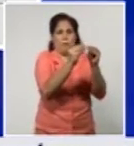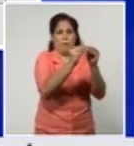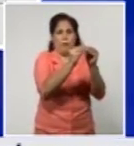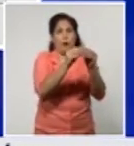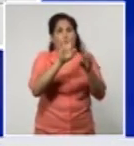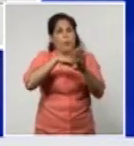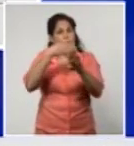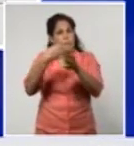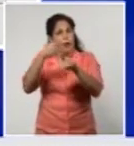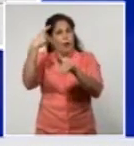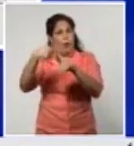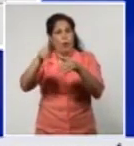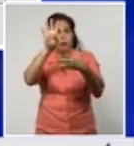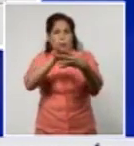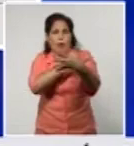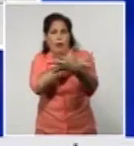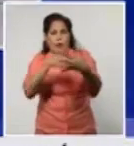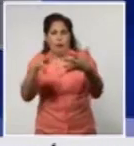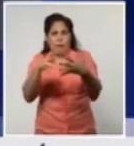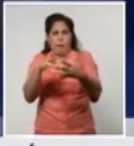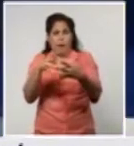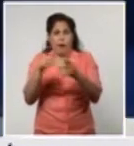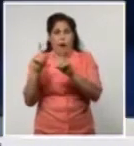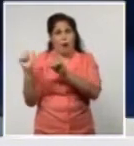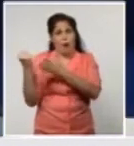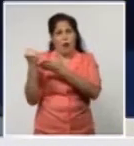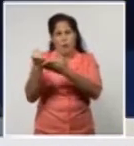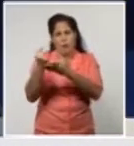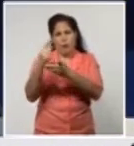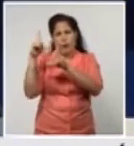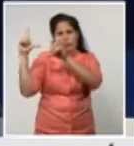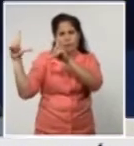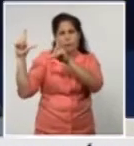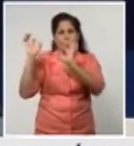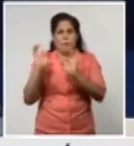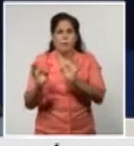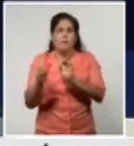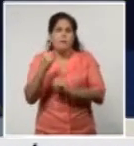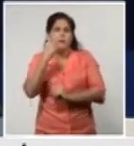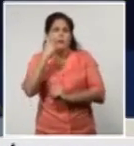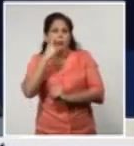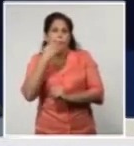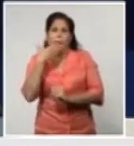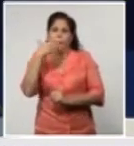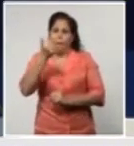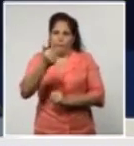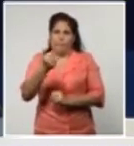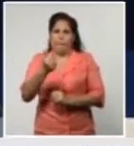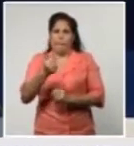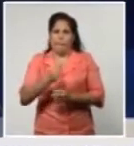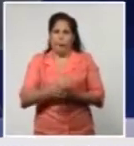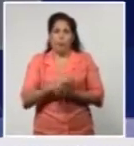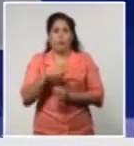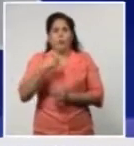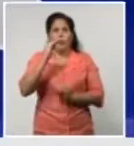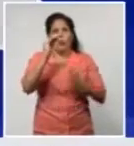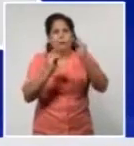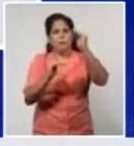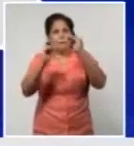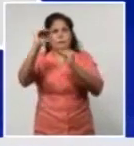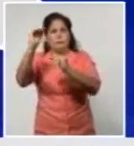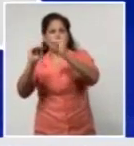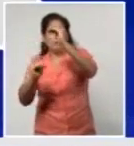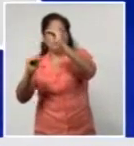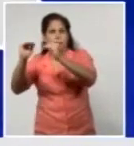23rd, with 146 cases which are related to local transmission events. In the next chart, we can see all